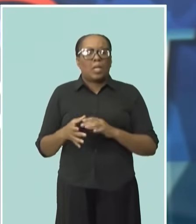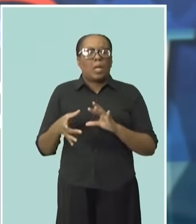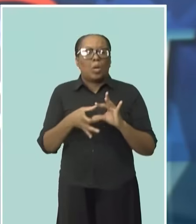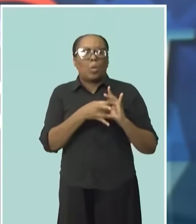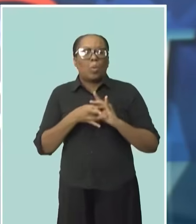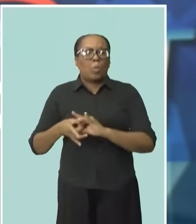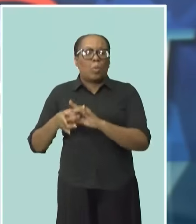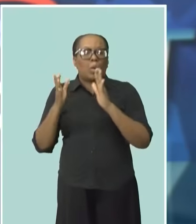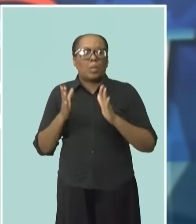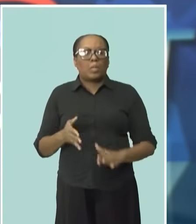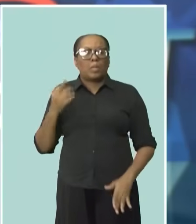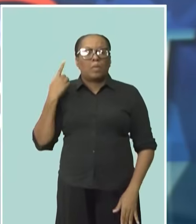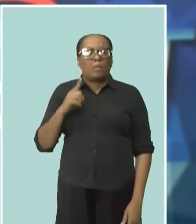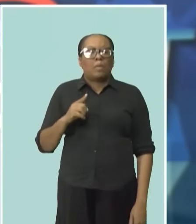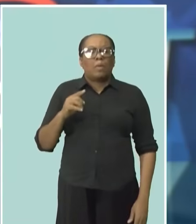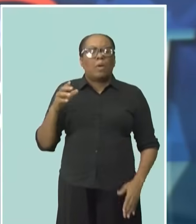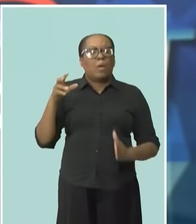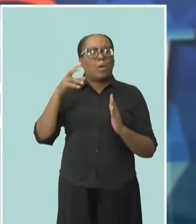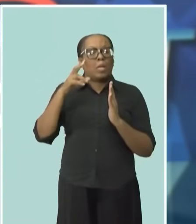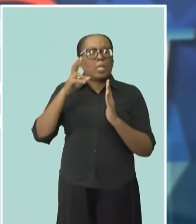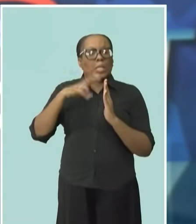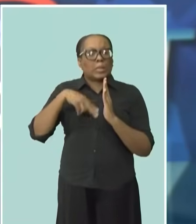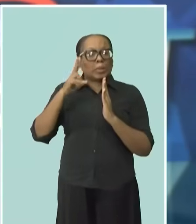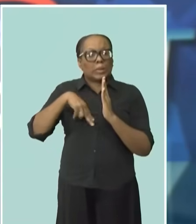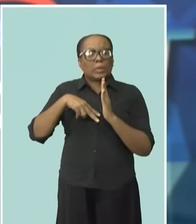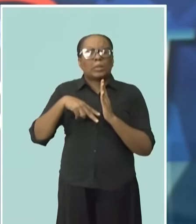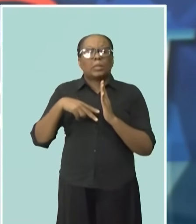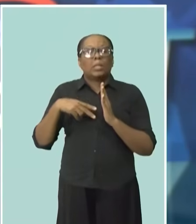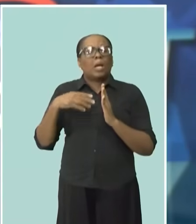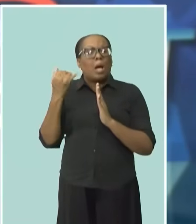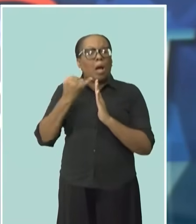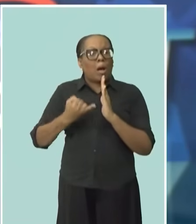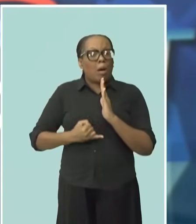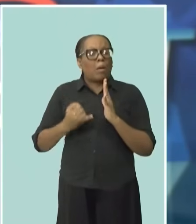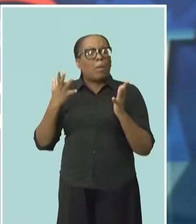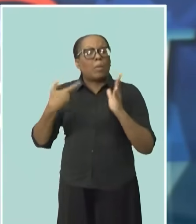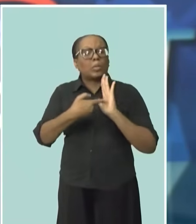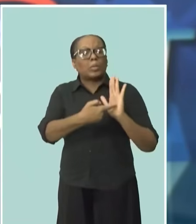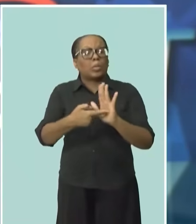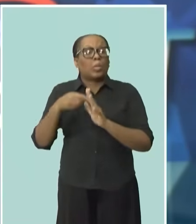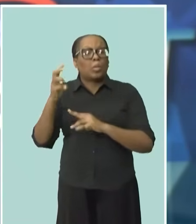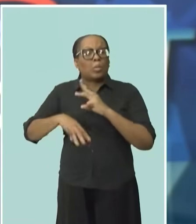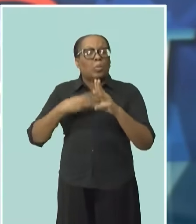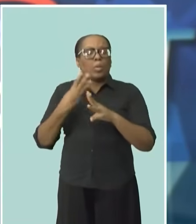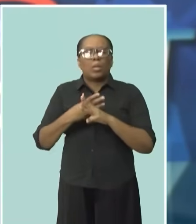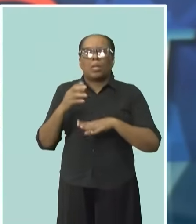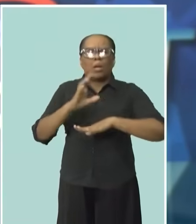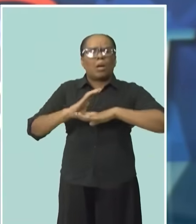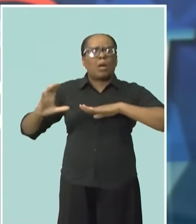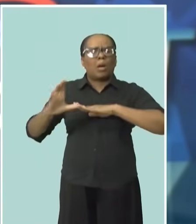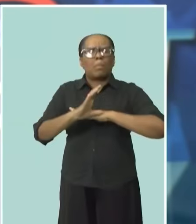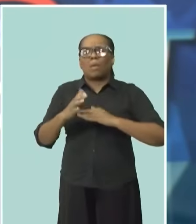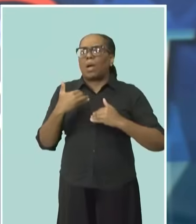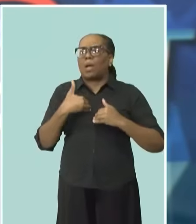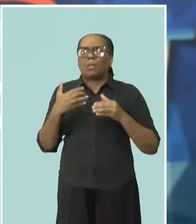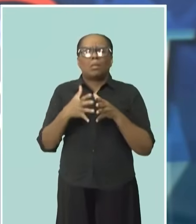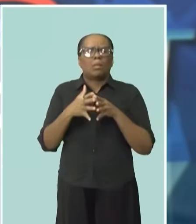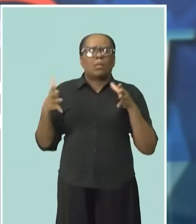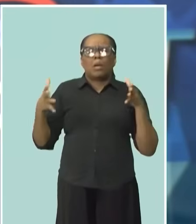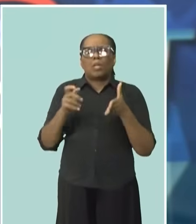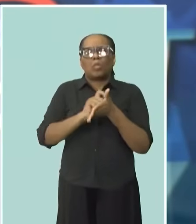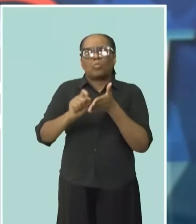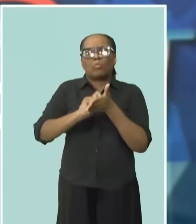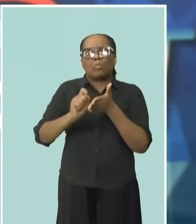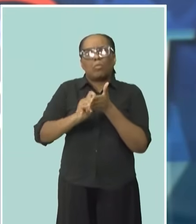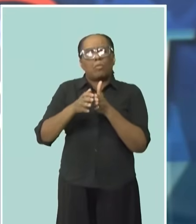Naila Falomi Imoja, says they want to show the world that the Caribbean has literary prowess in numbers.